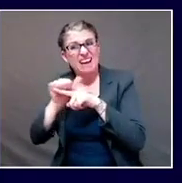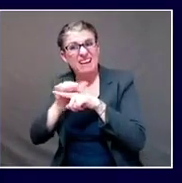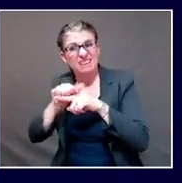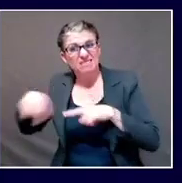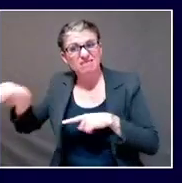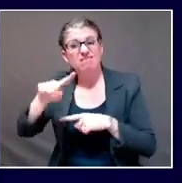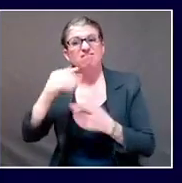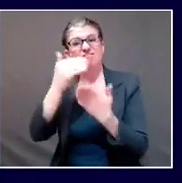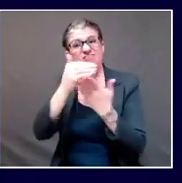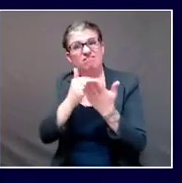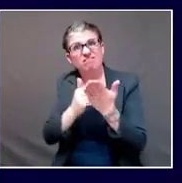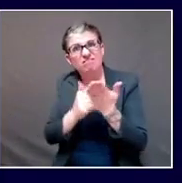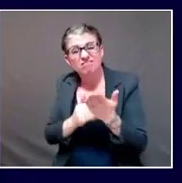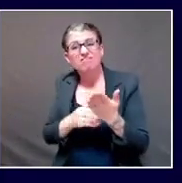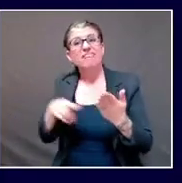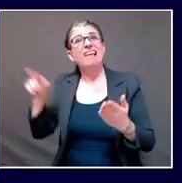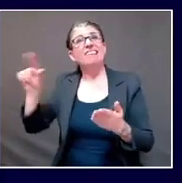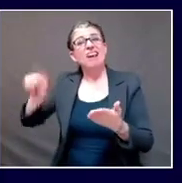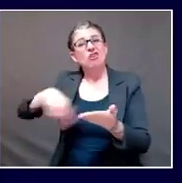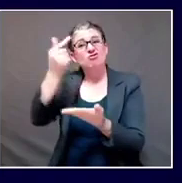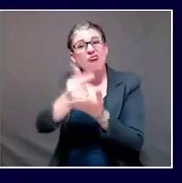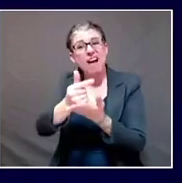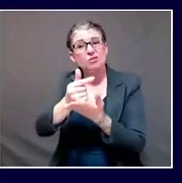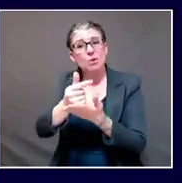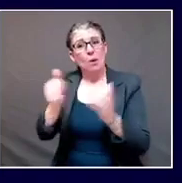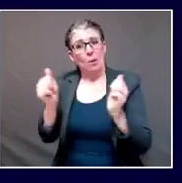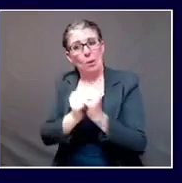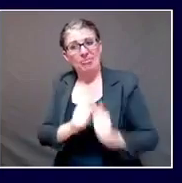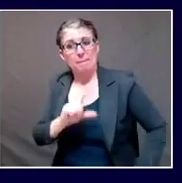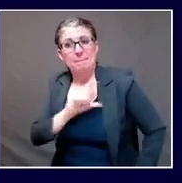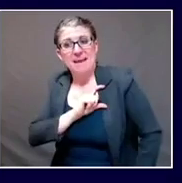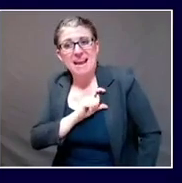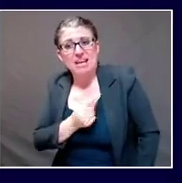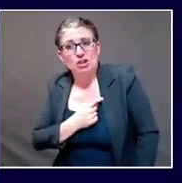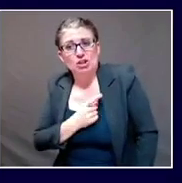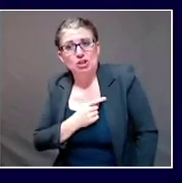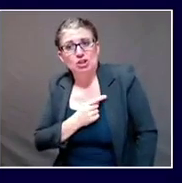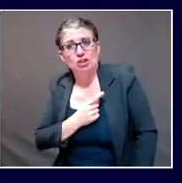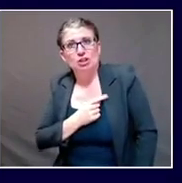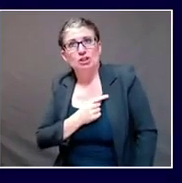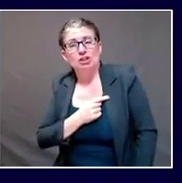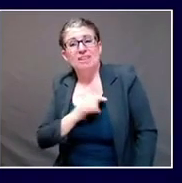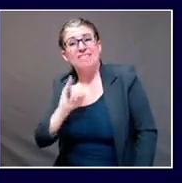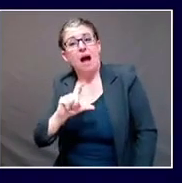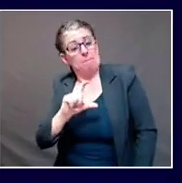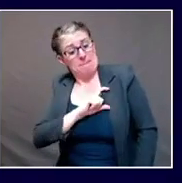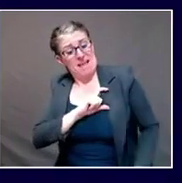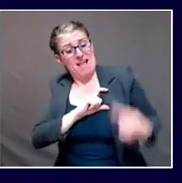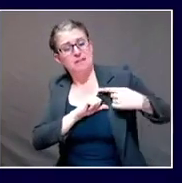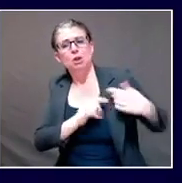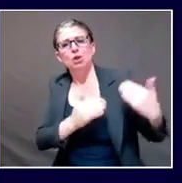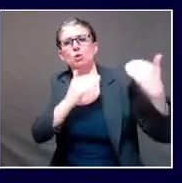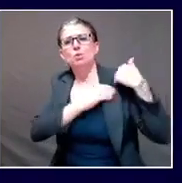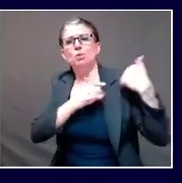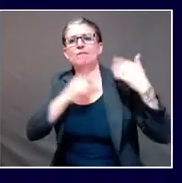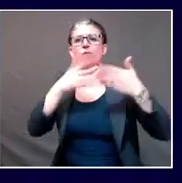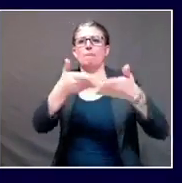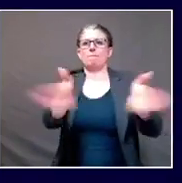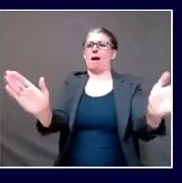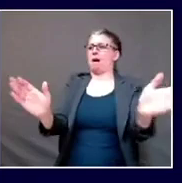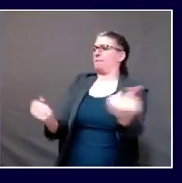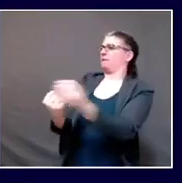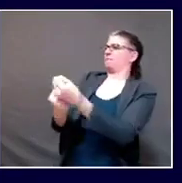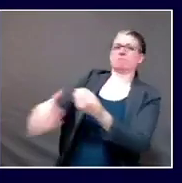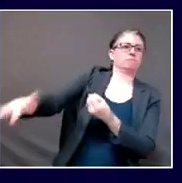they understand that they're required to enforce the law. In this case, one of the most obvious laws is the law about